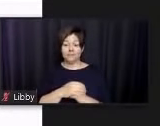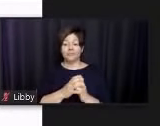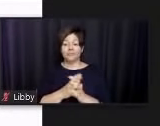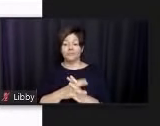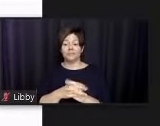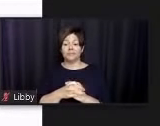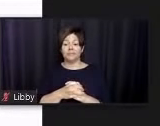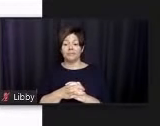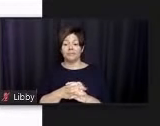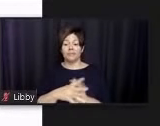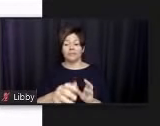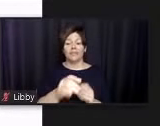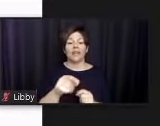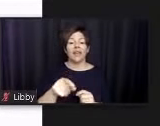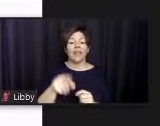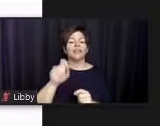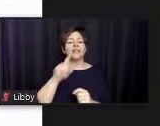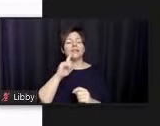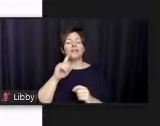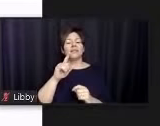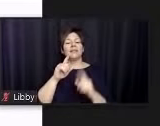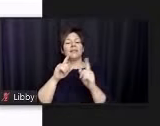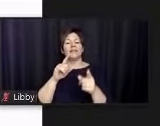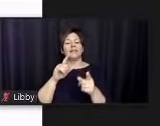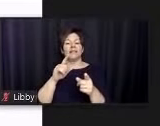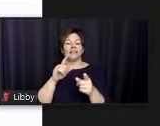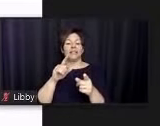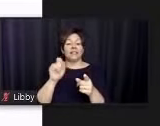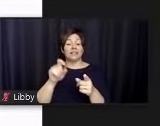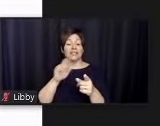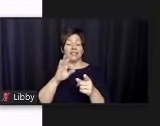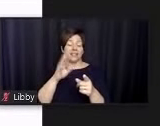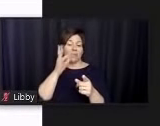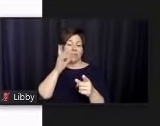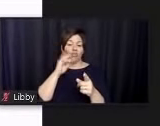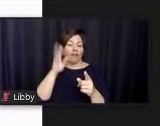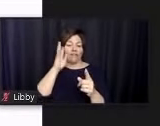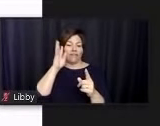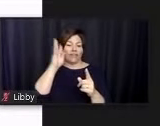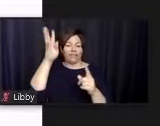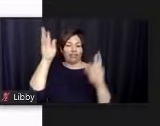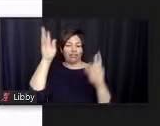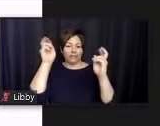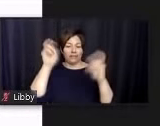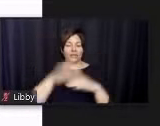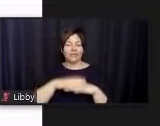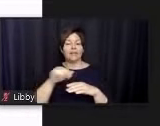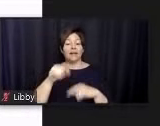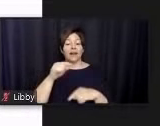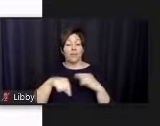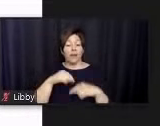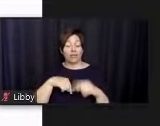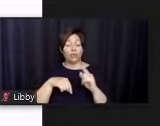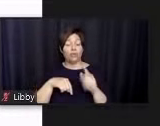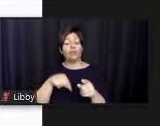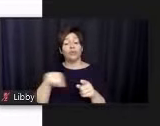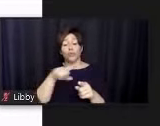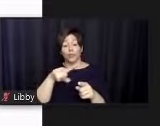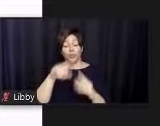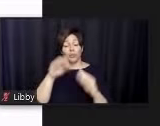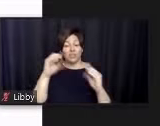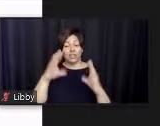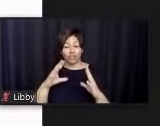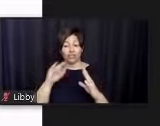is that necessity is the mother of invention, is that that's why I go back to, you guys need, as teachers